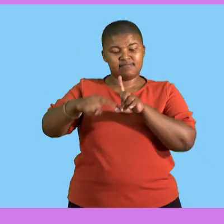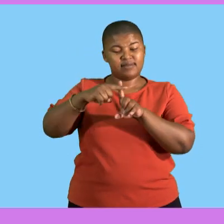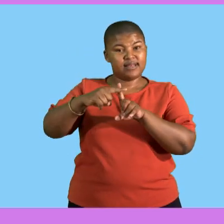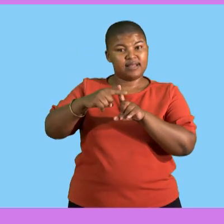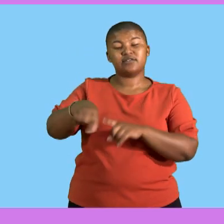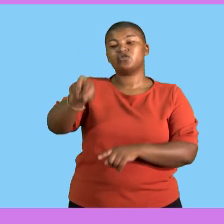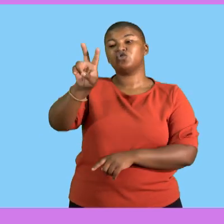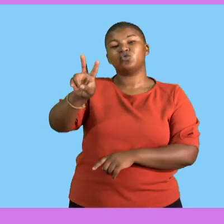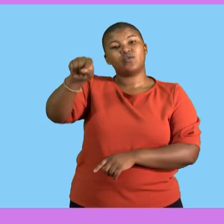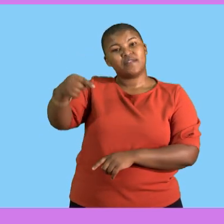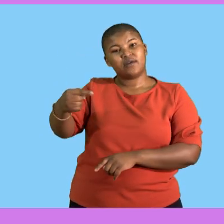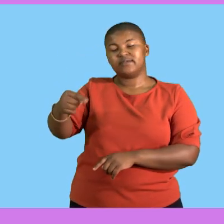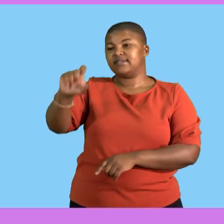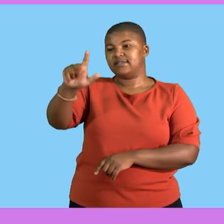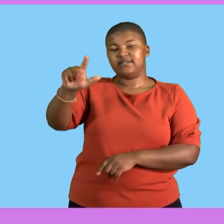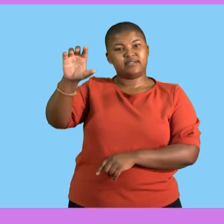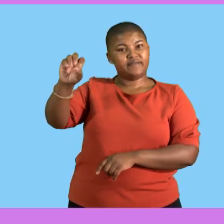3,500 plus